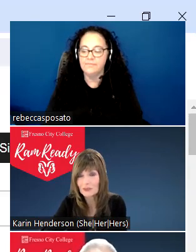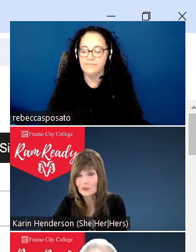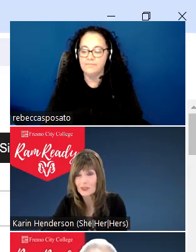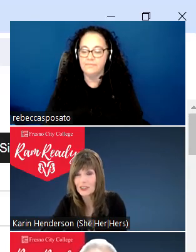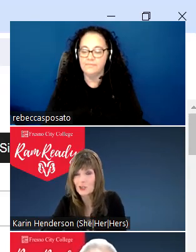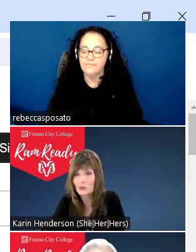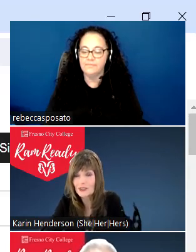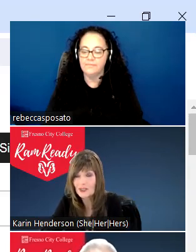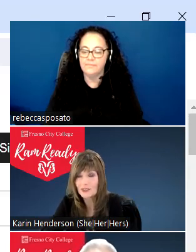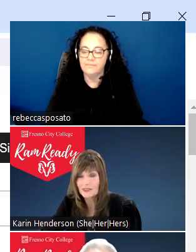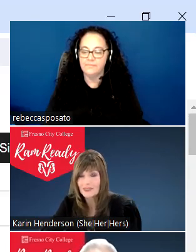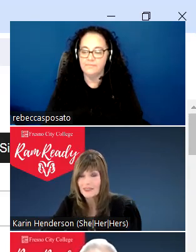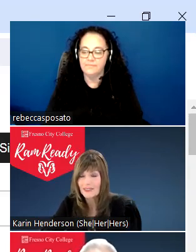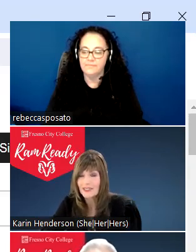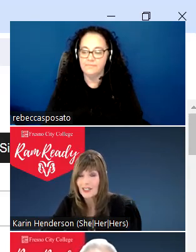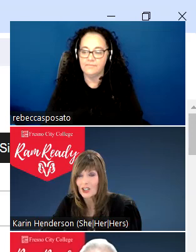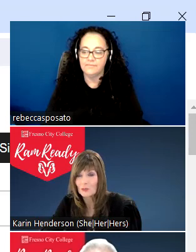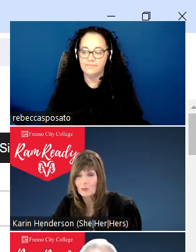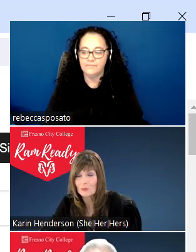or any questions?